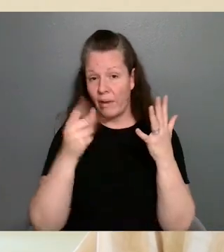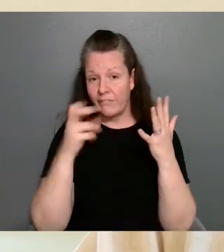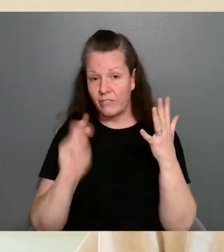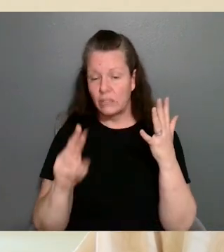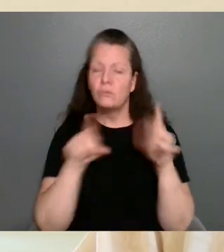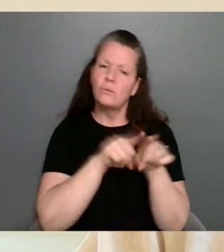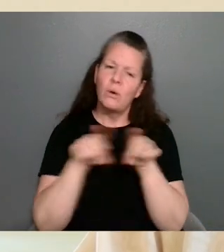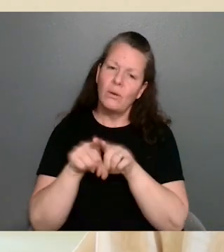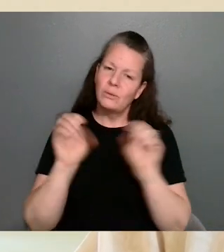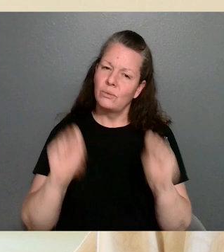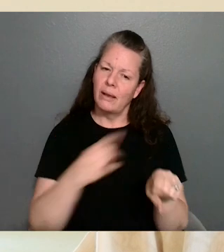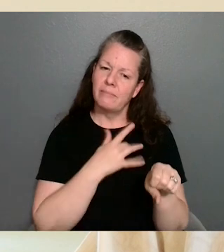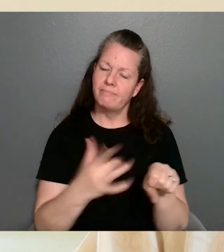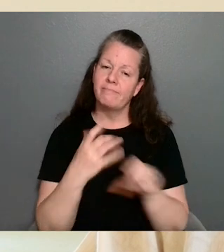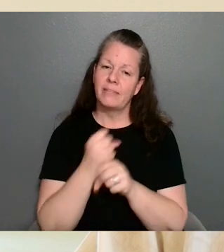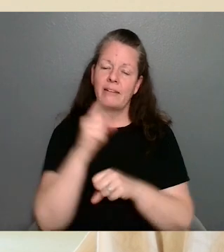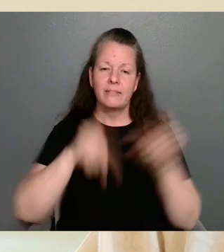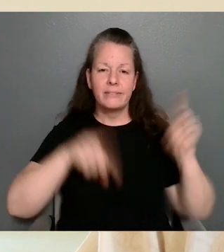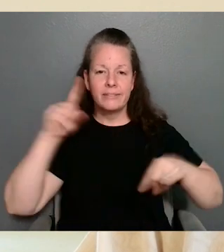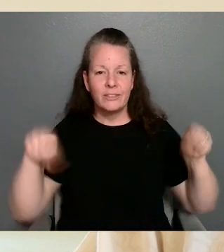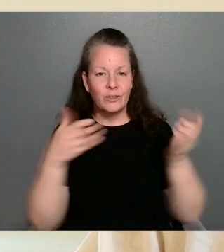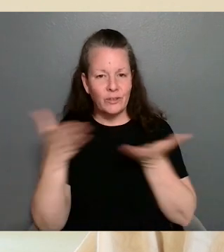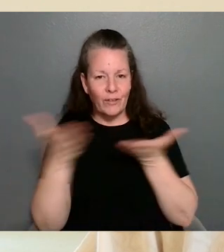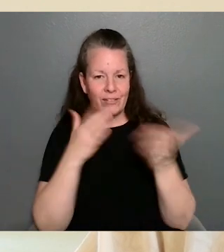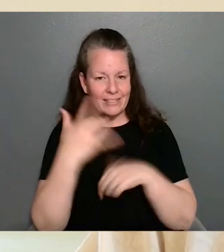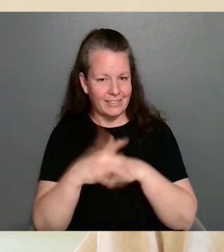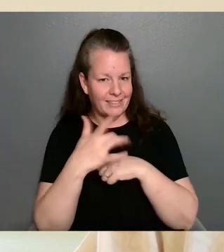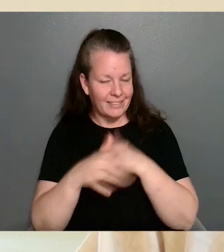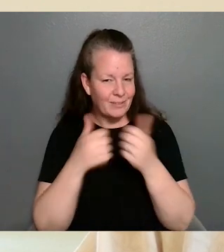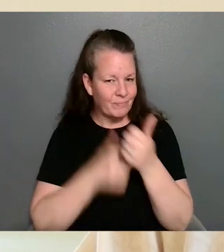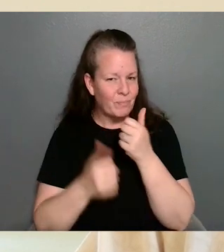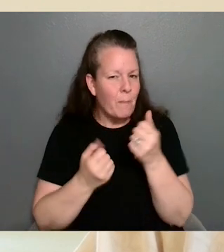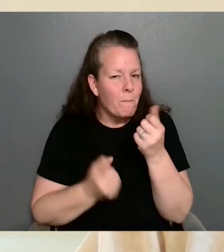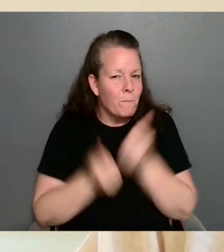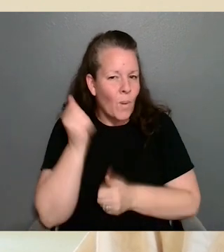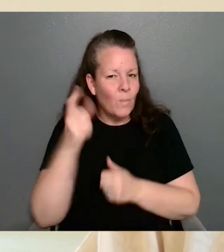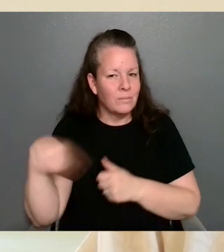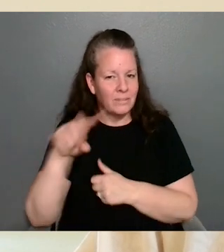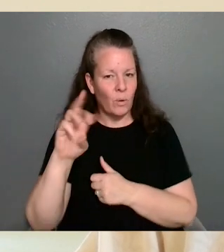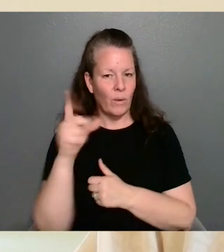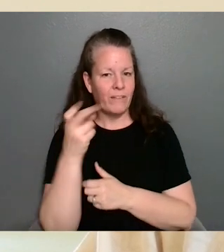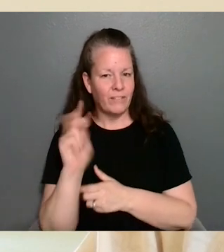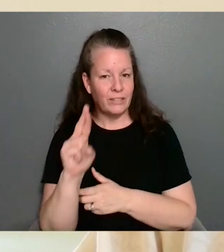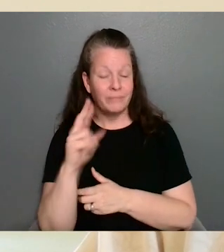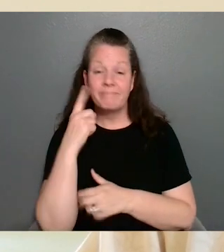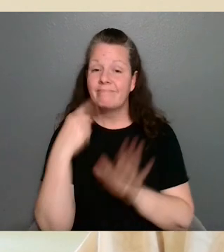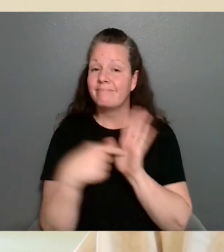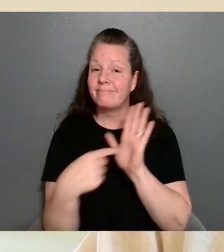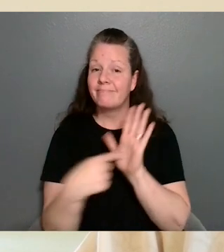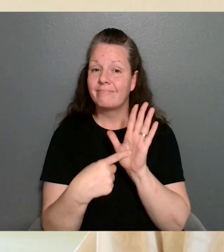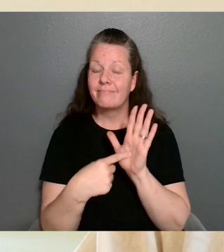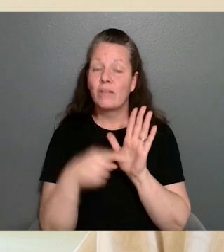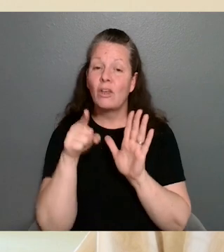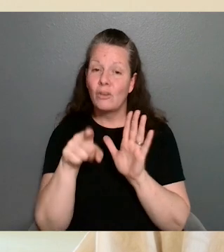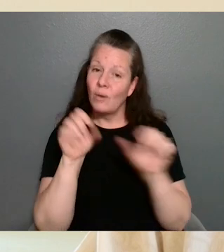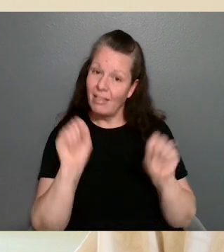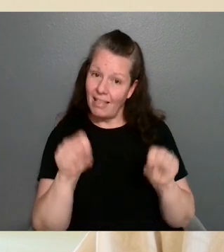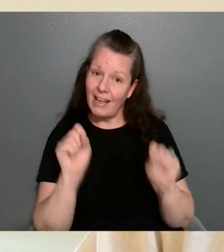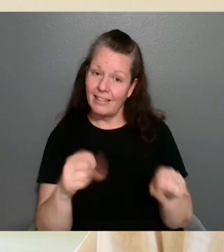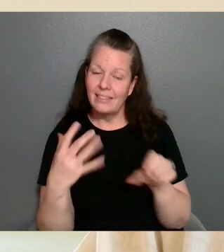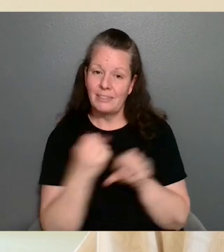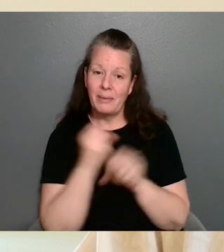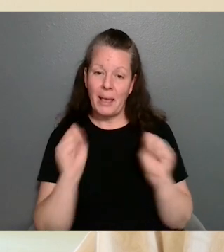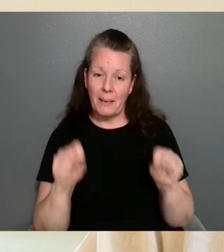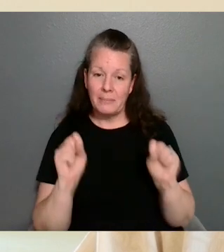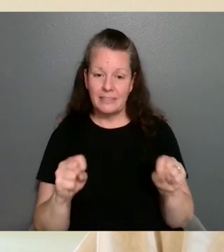you are also usually able to receive a variety of services available under most of these waivers. For example, you are likely to